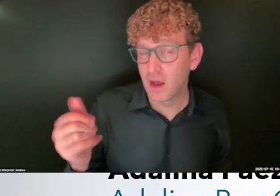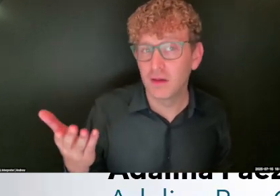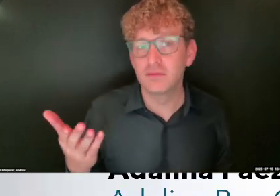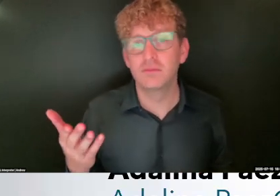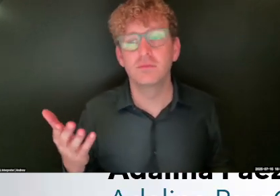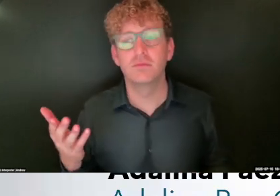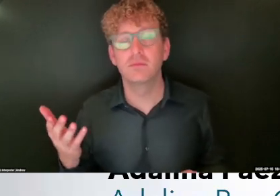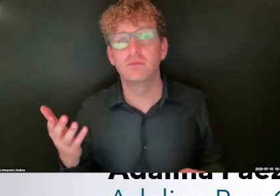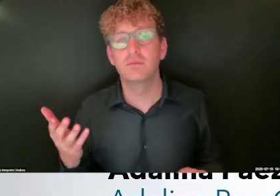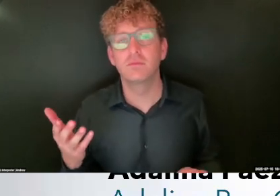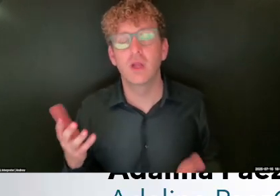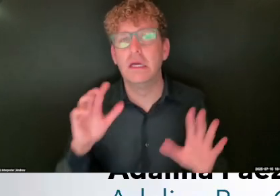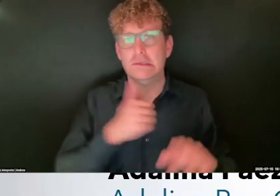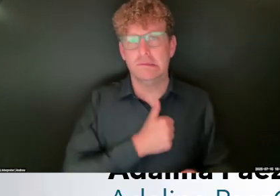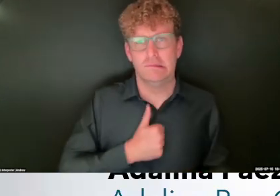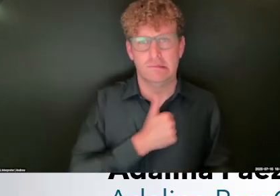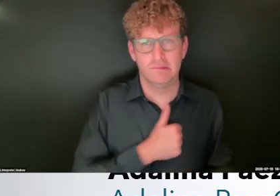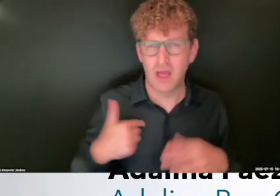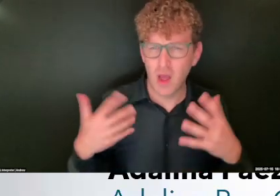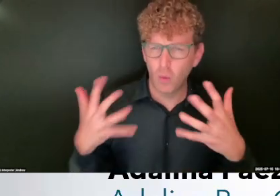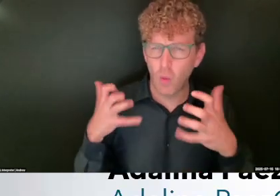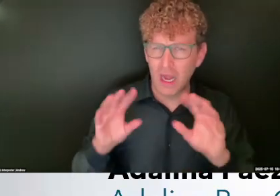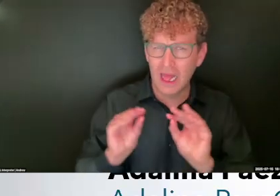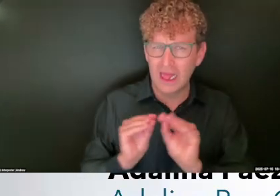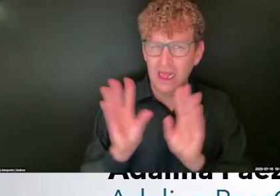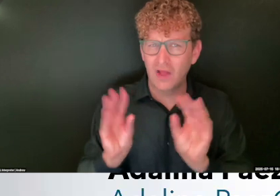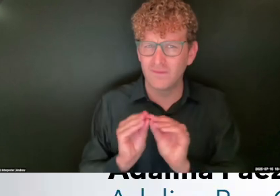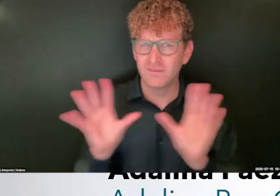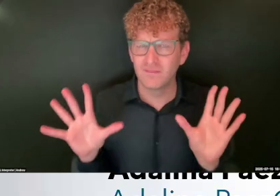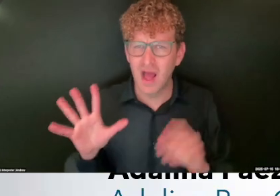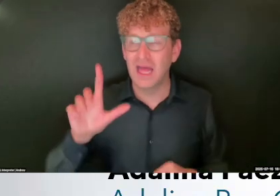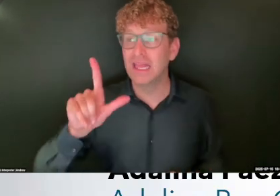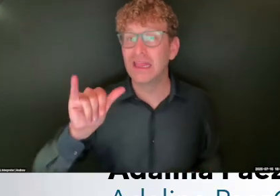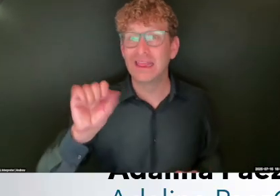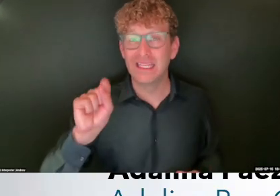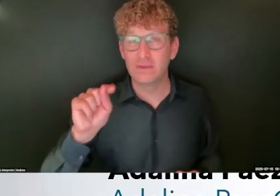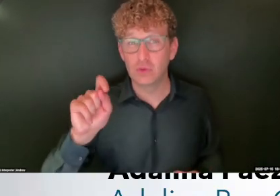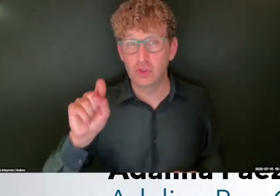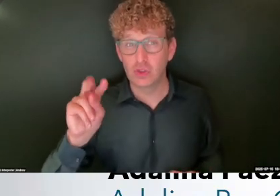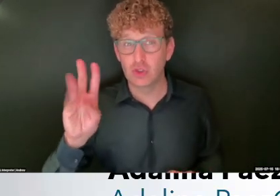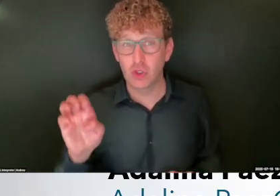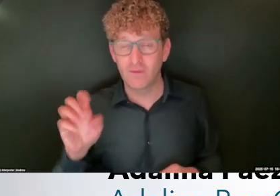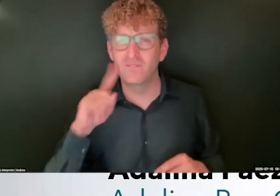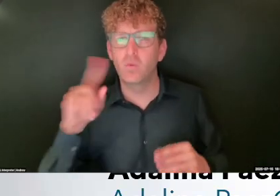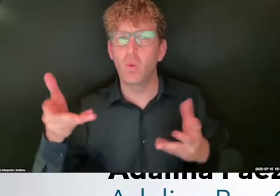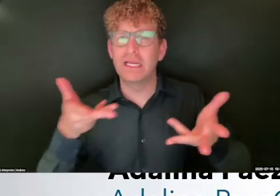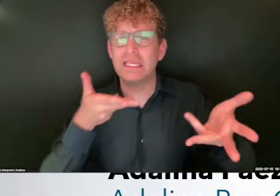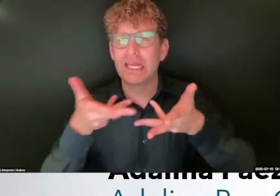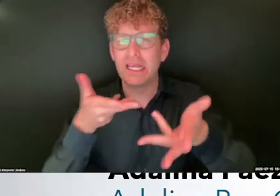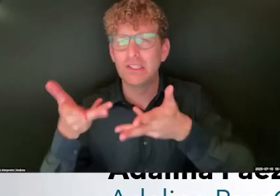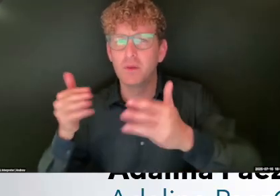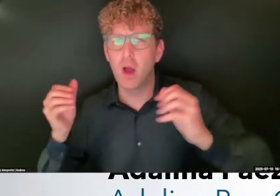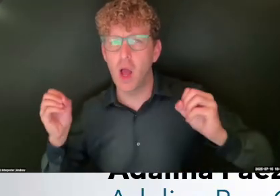Sorry, I just wanted to clarify the listserv. It's on the engagement opportunities webpage link.